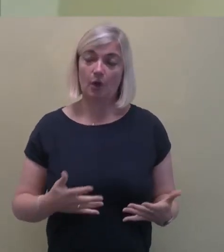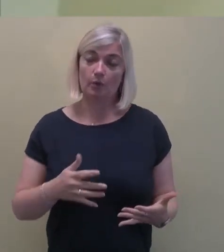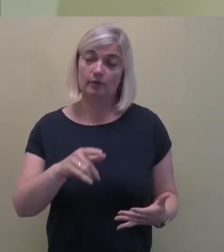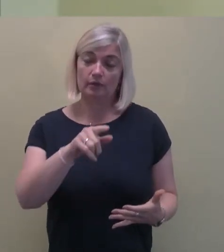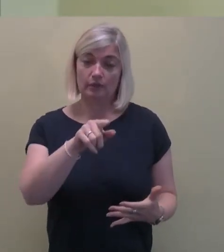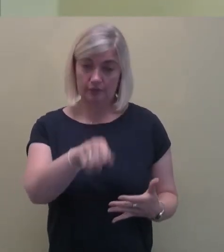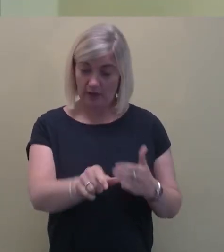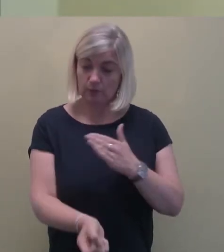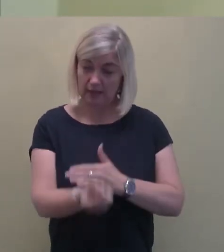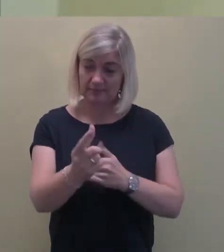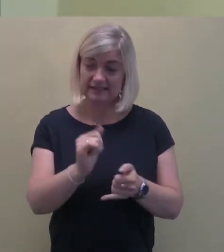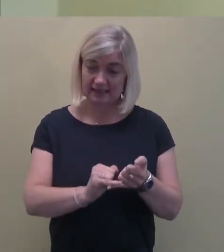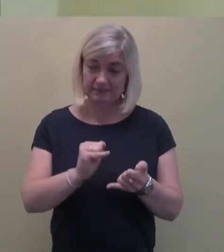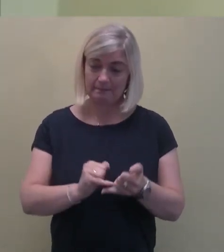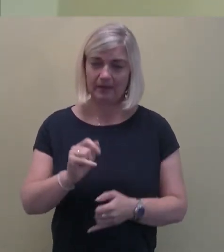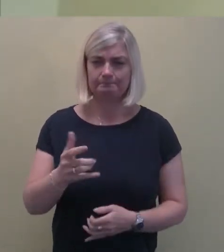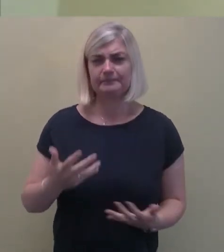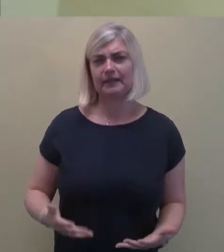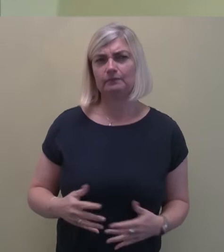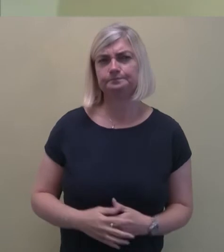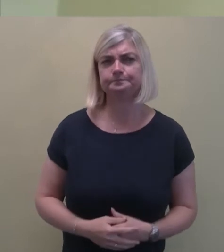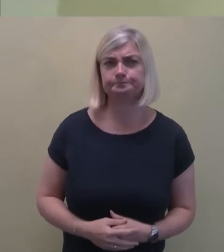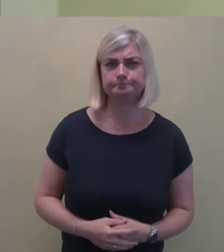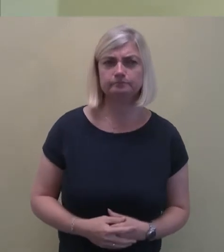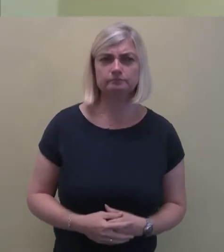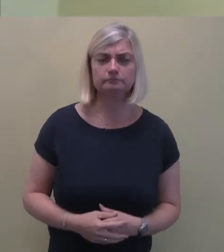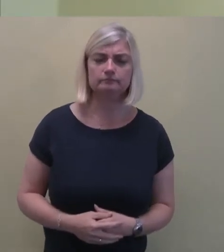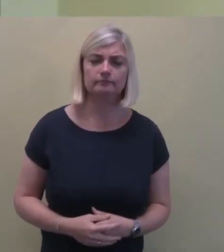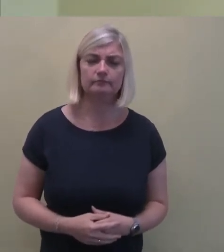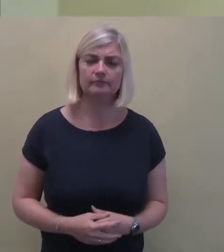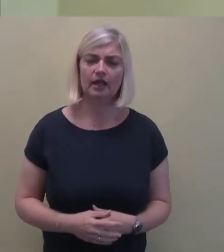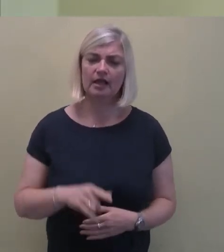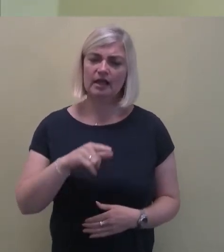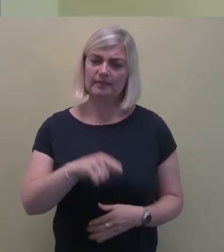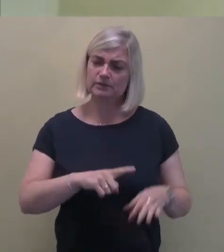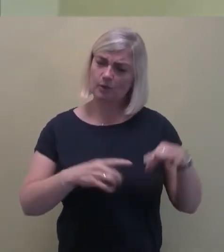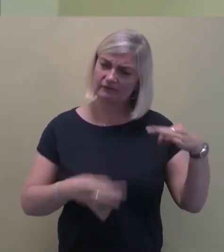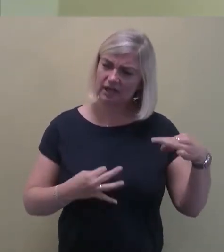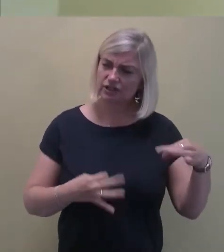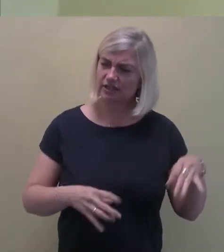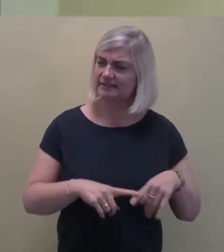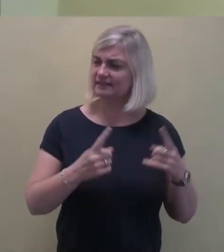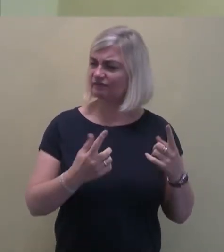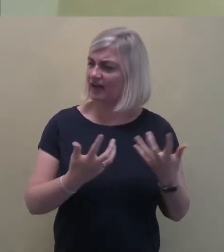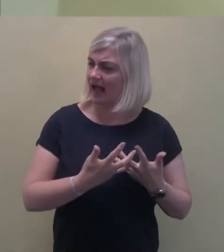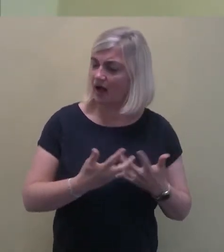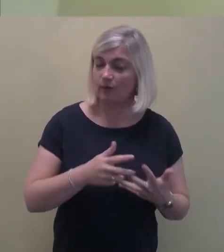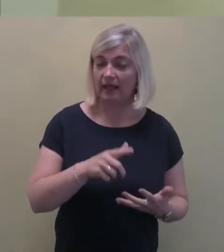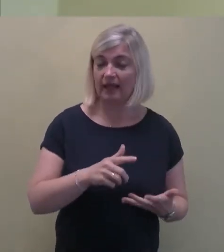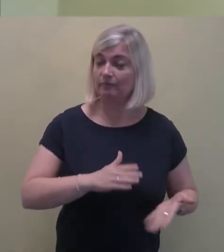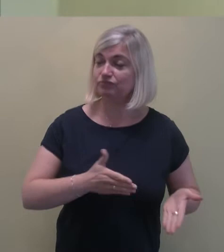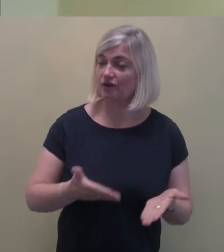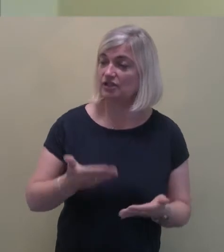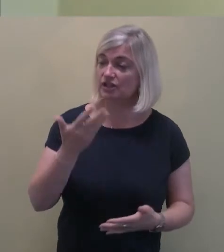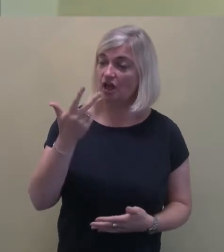classroom and 80% on work placement. So that's the main difference between the T-level and the apprenticeship. So the T-level we're starting with